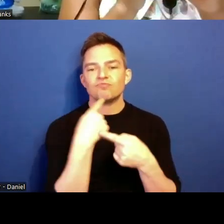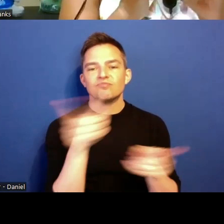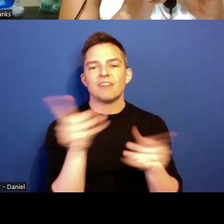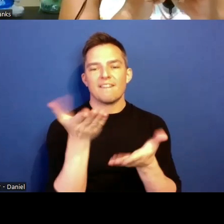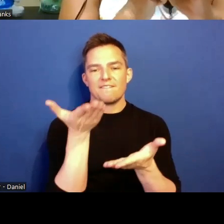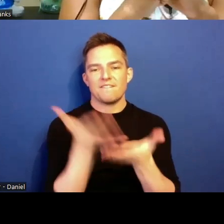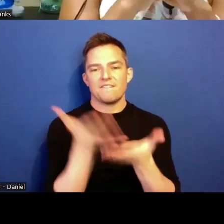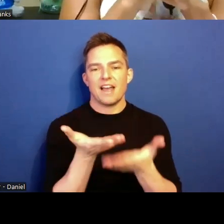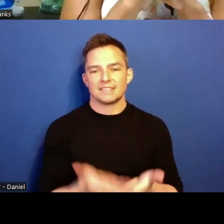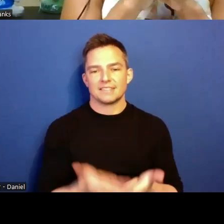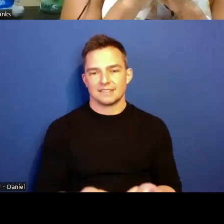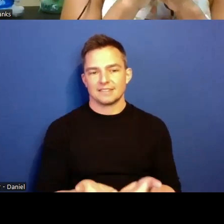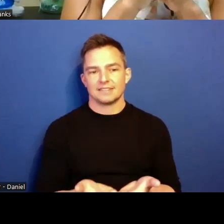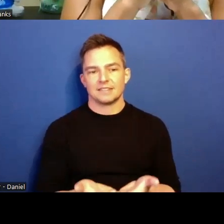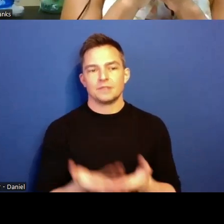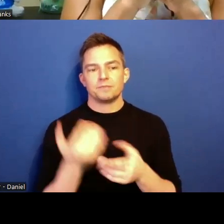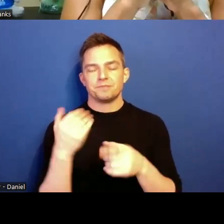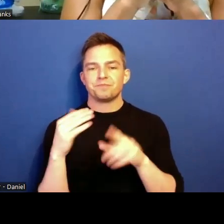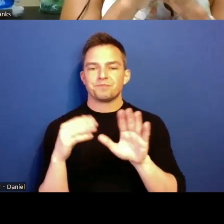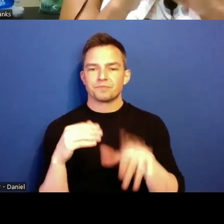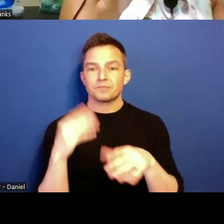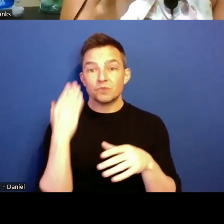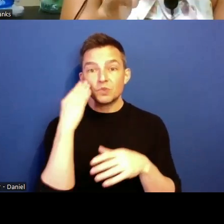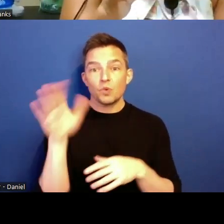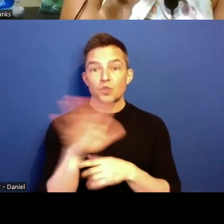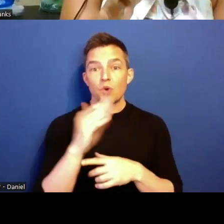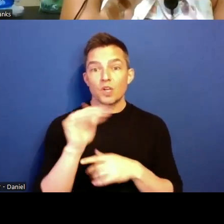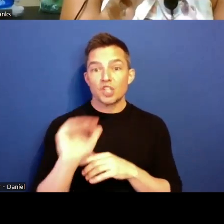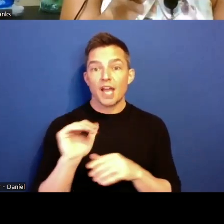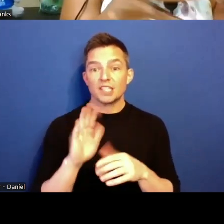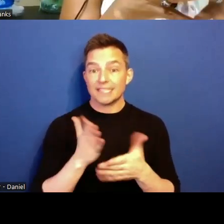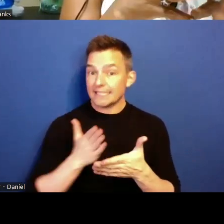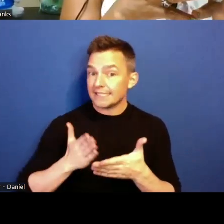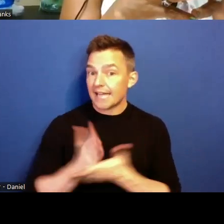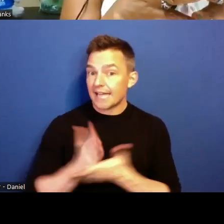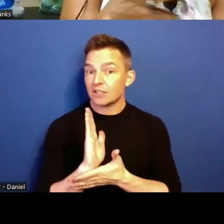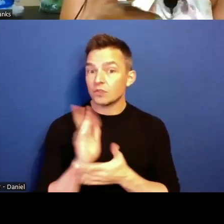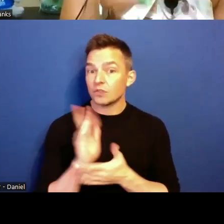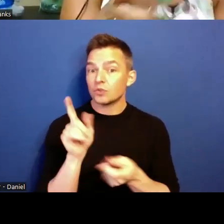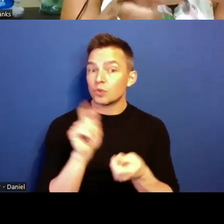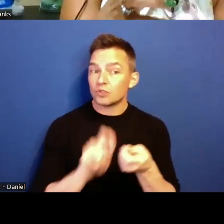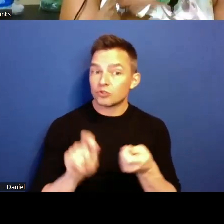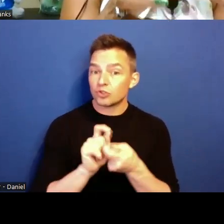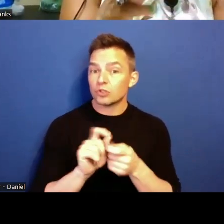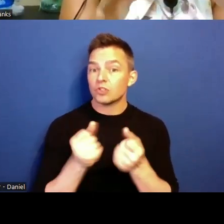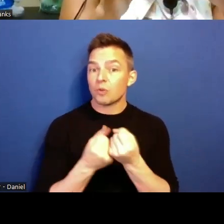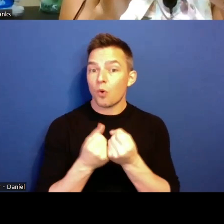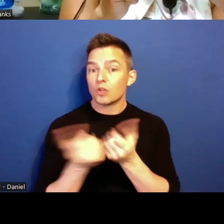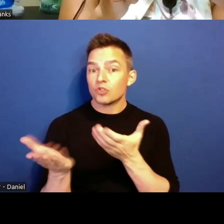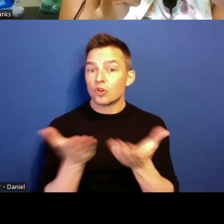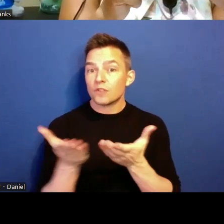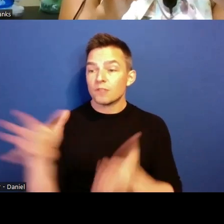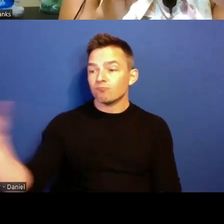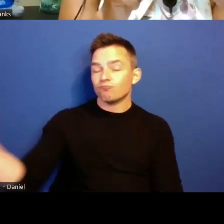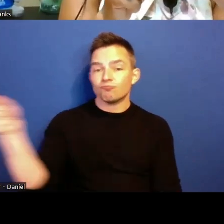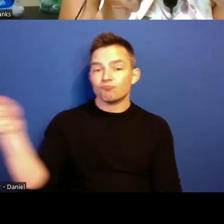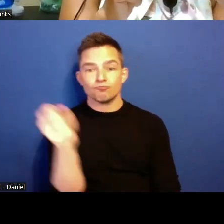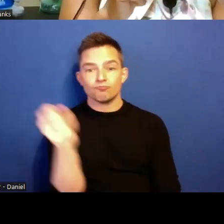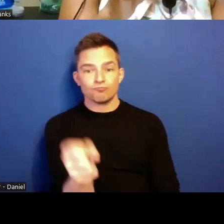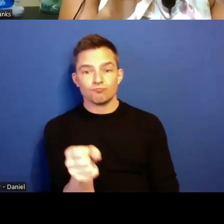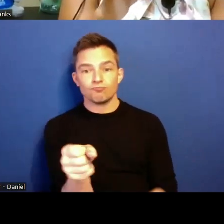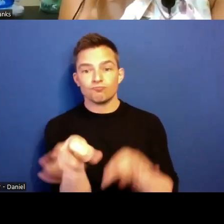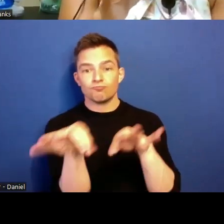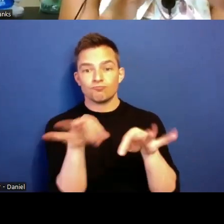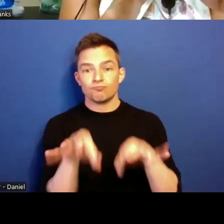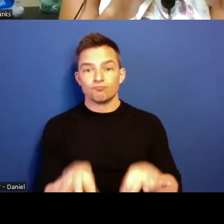meeting and you know that your child is entitled to a certain support or services, bring that.